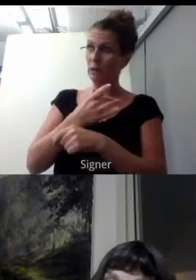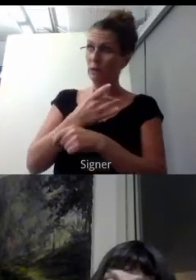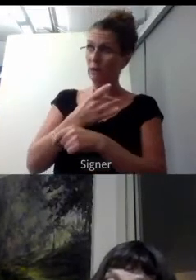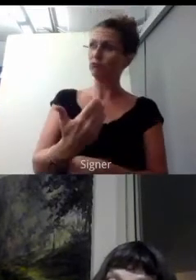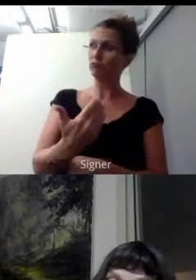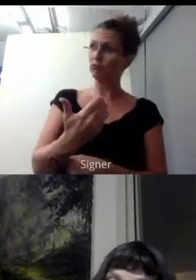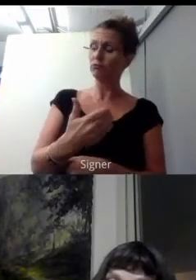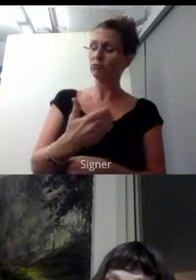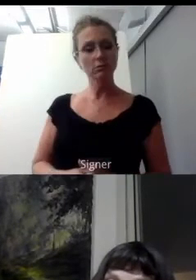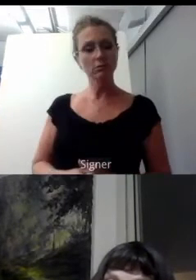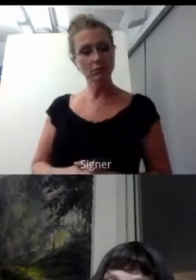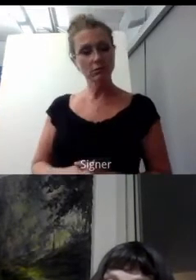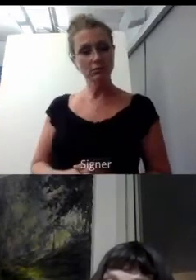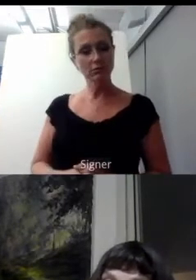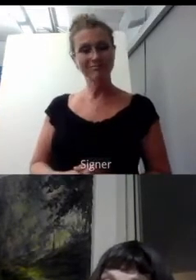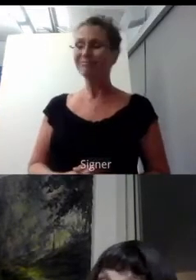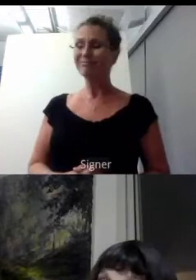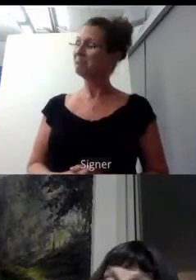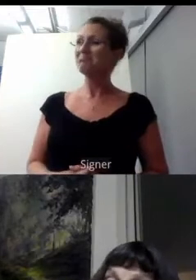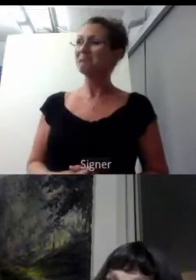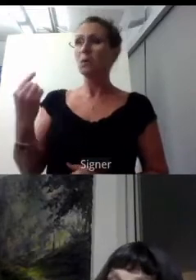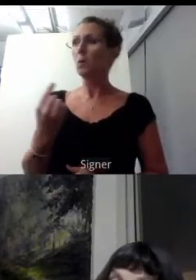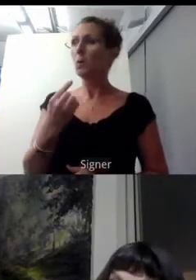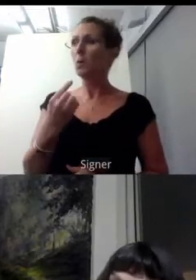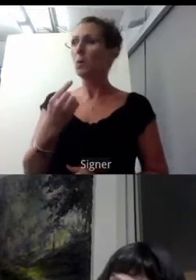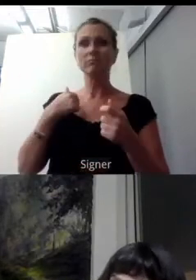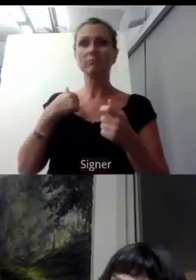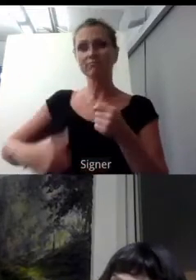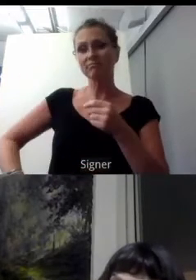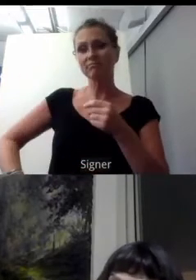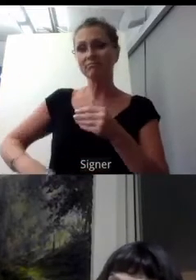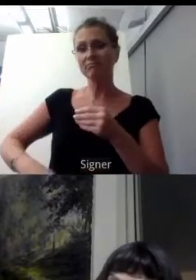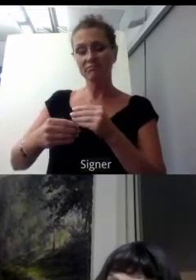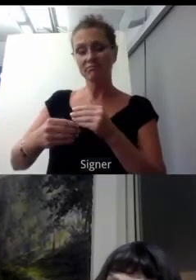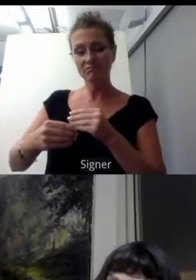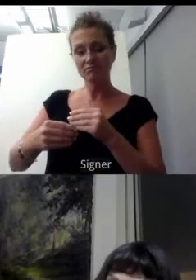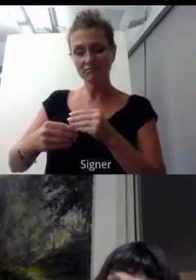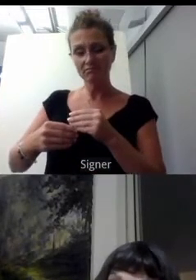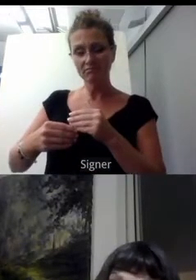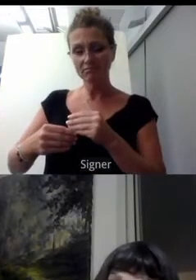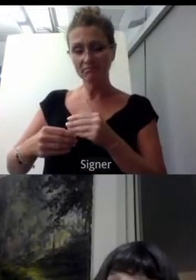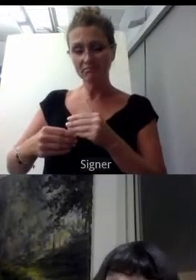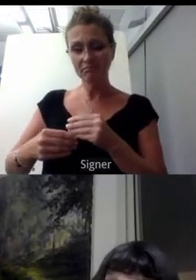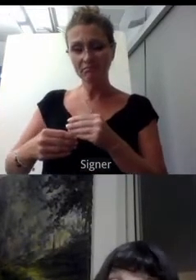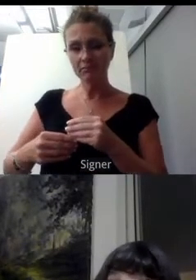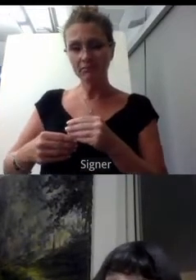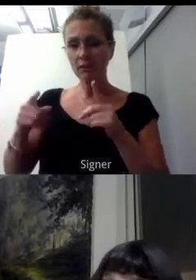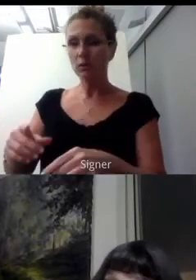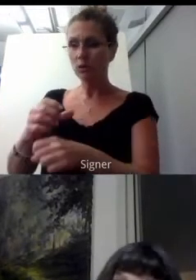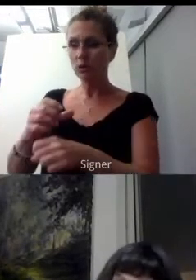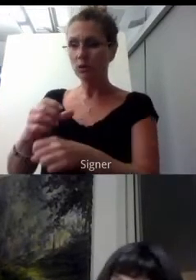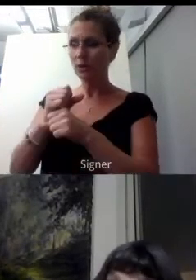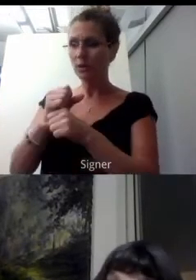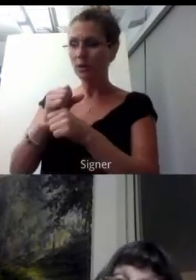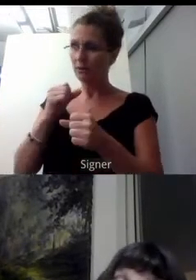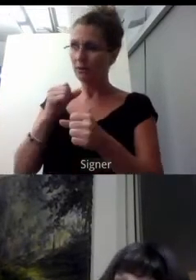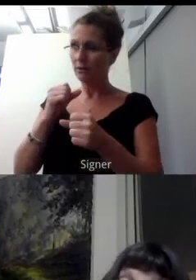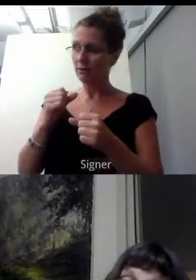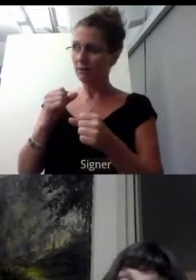is that of administrative fines, which may save enforcement resources, part